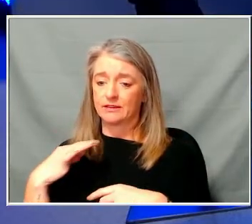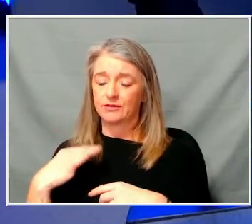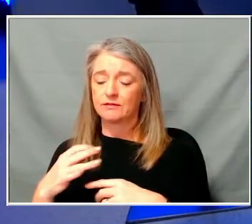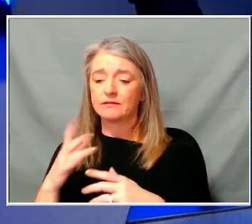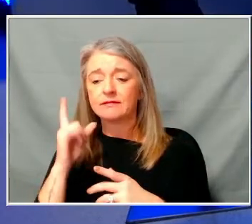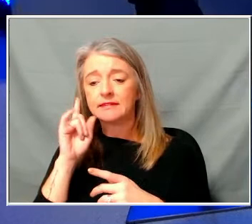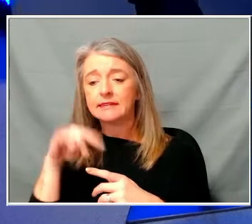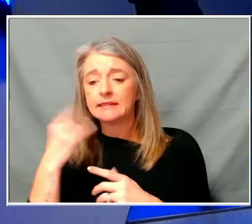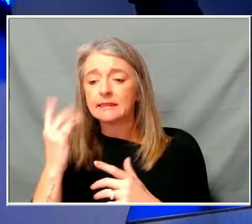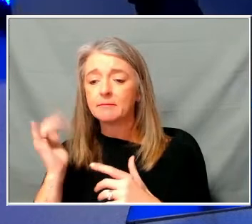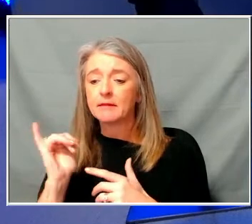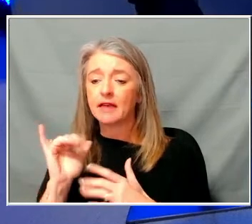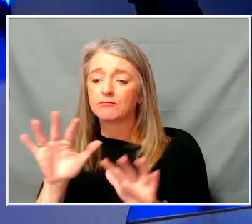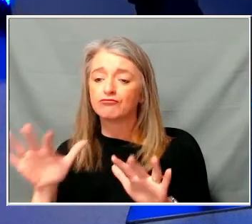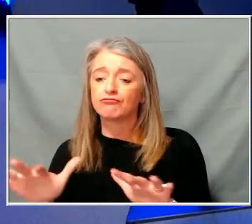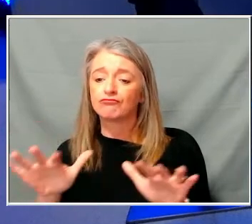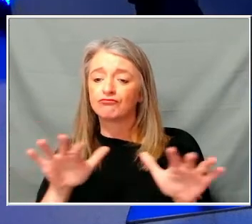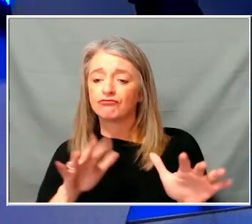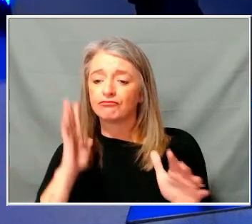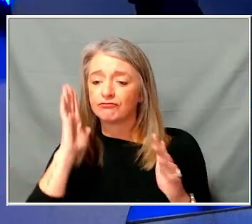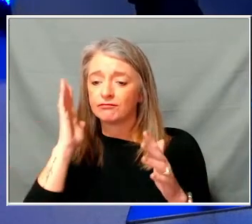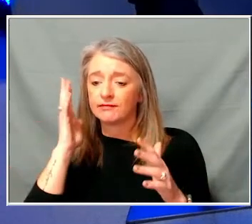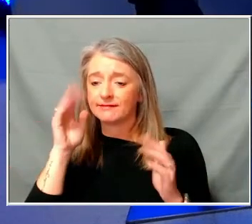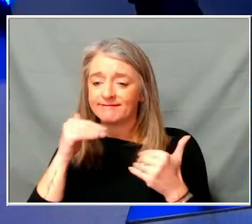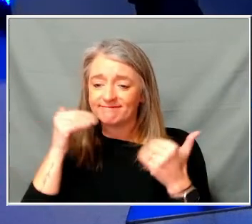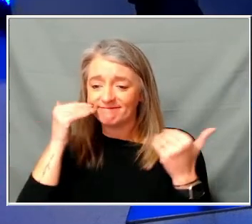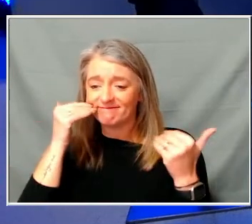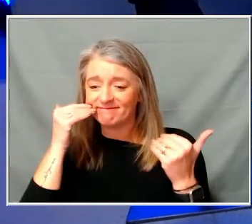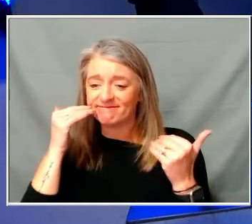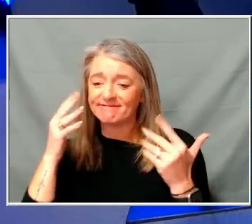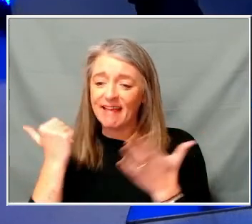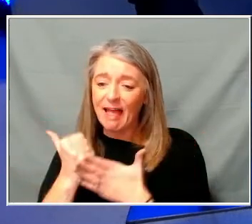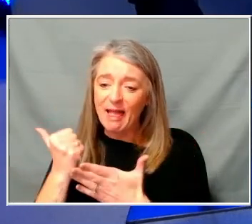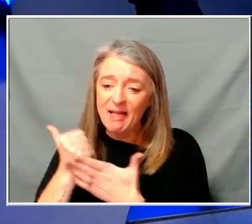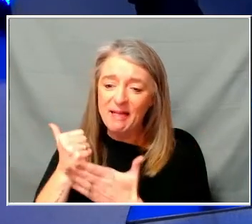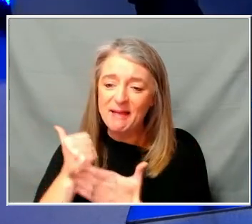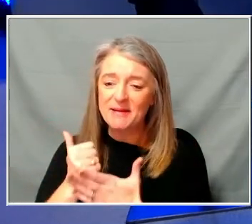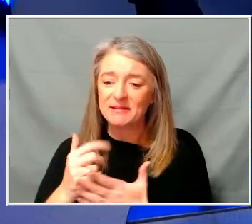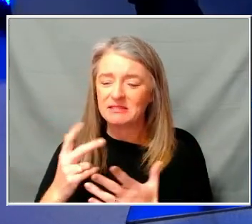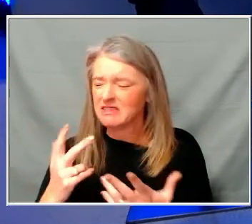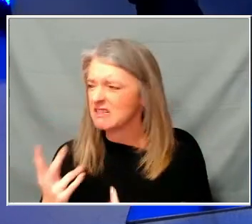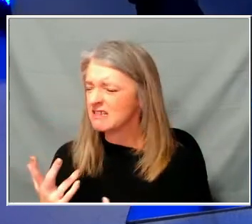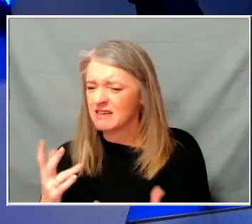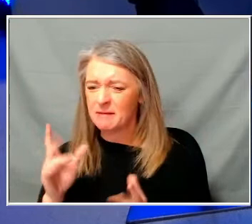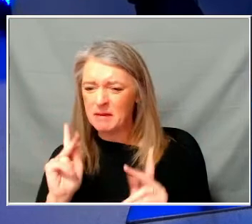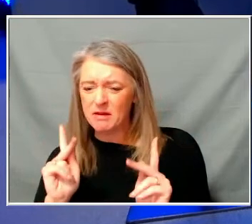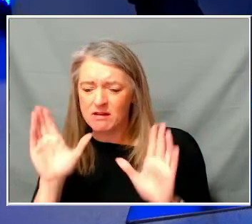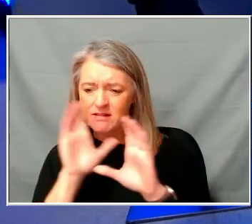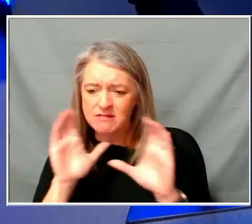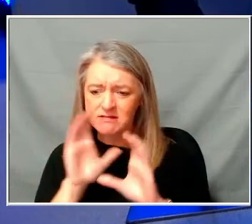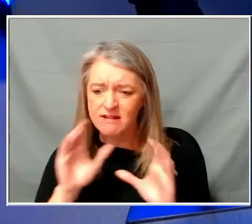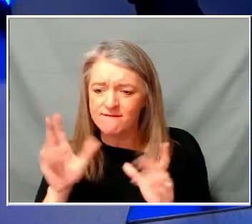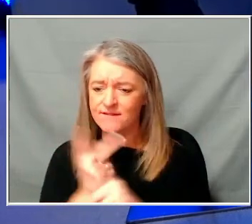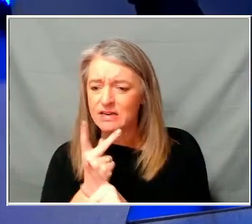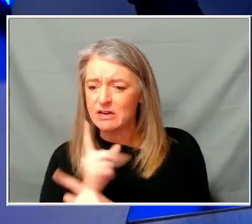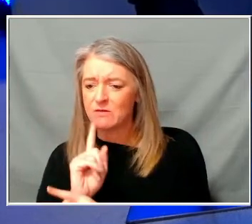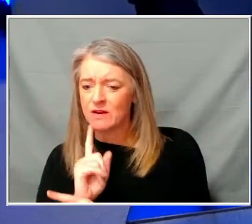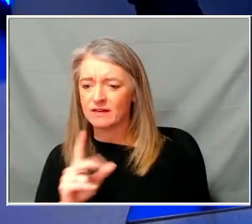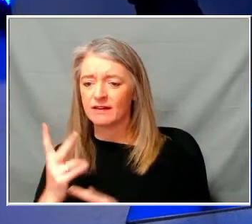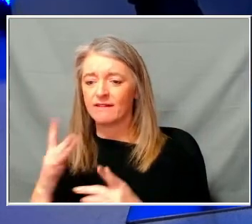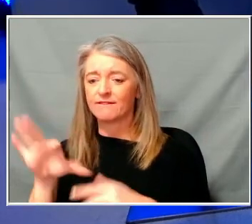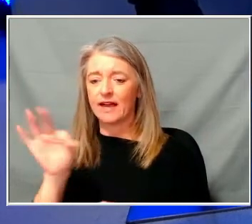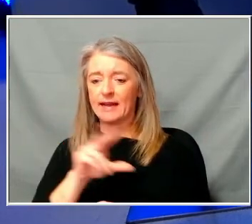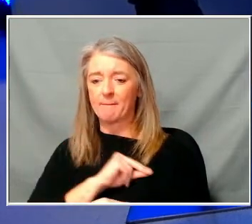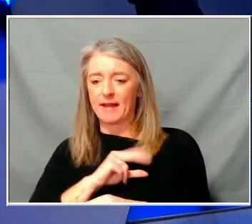calm face smiling back at you, offering to help, versus you trying to figure out where to go and trying to find somebody with a badge on that might be able to